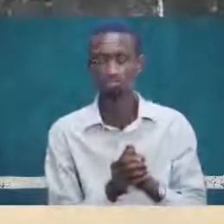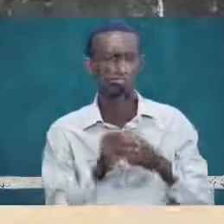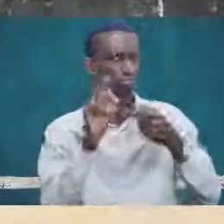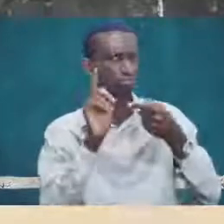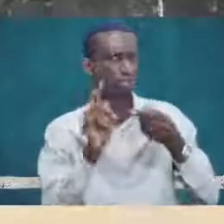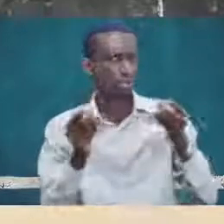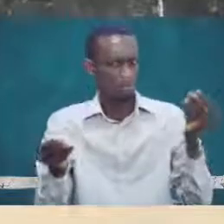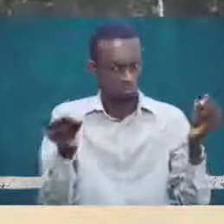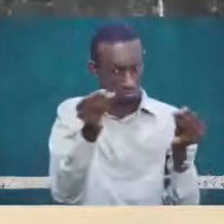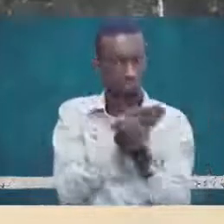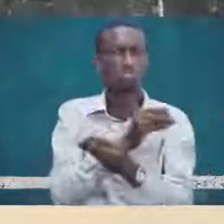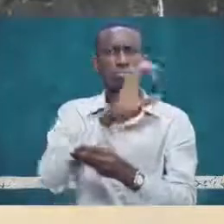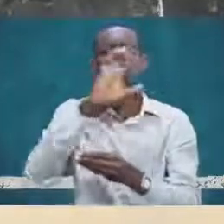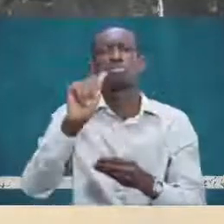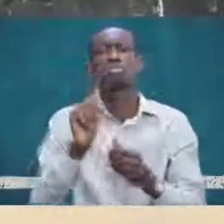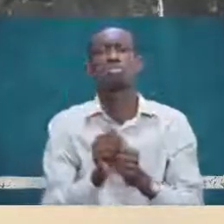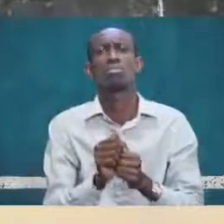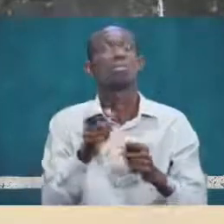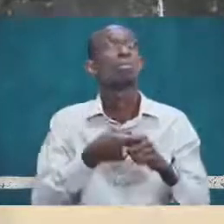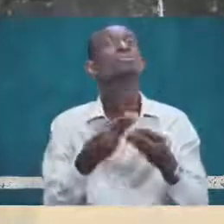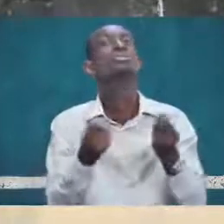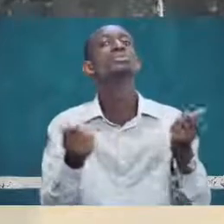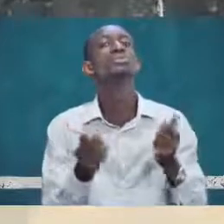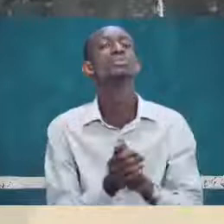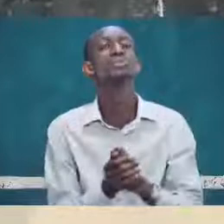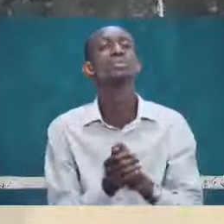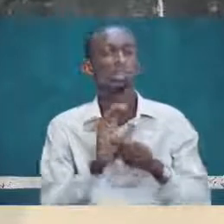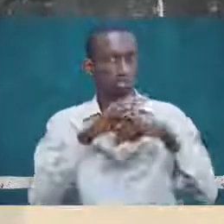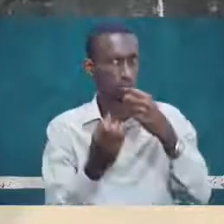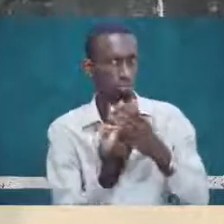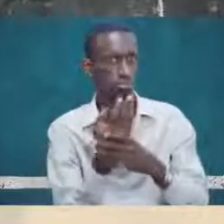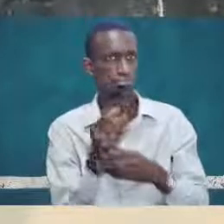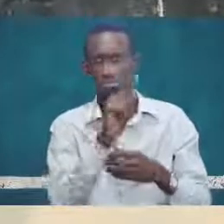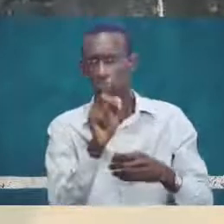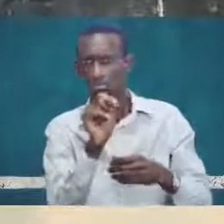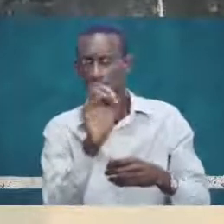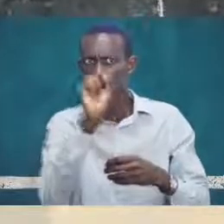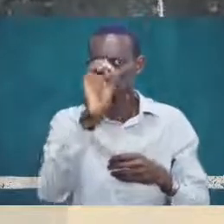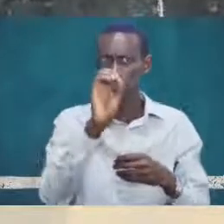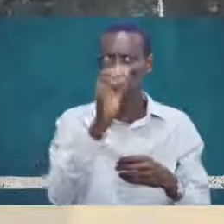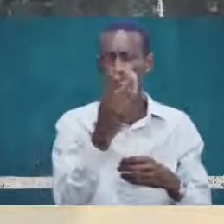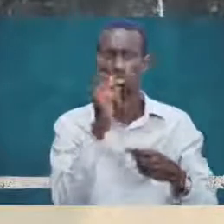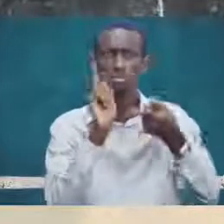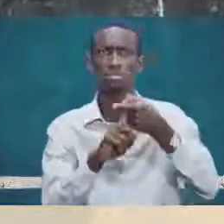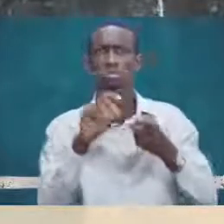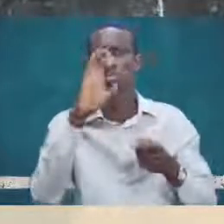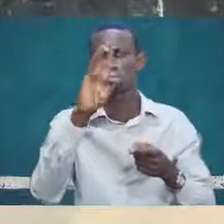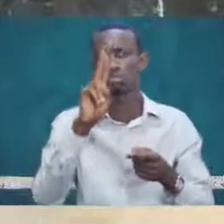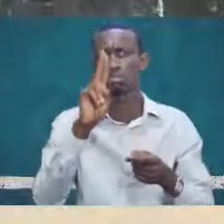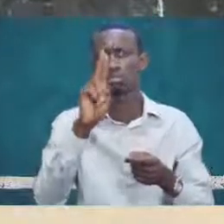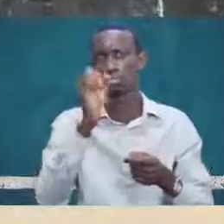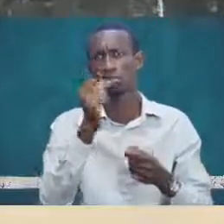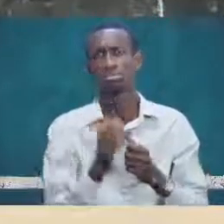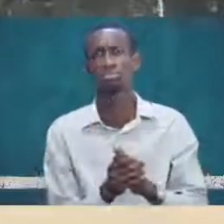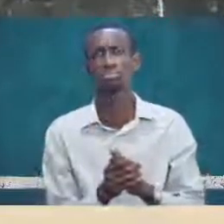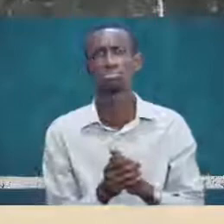can displace the copper from its solution to form zinc sulfate and the copper metal.